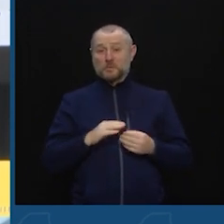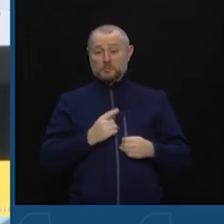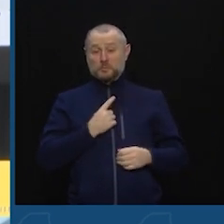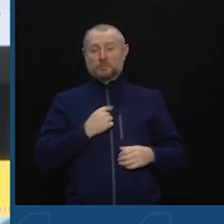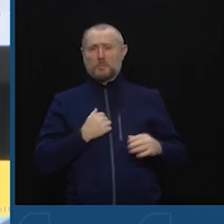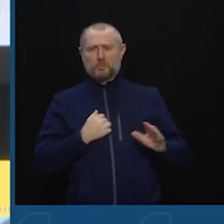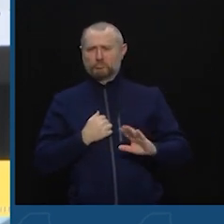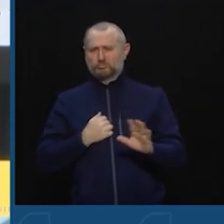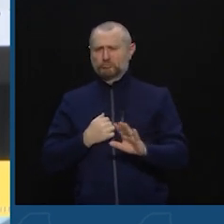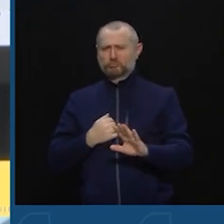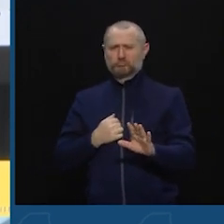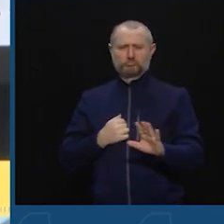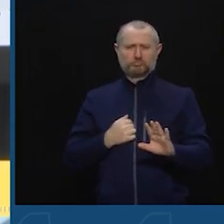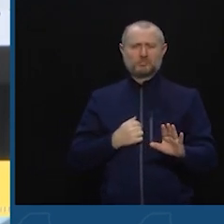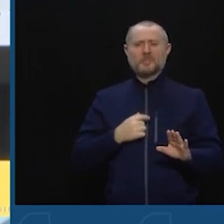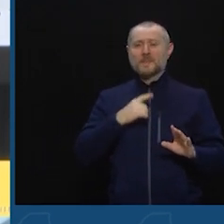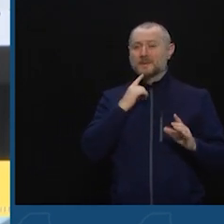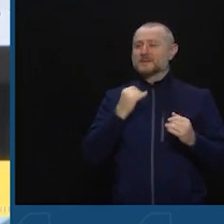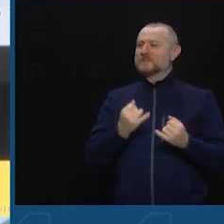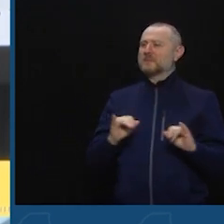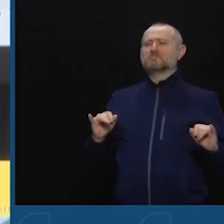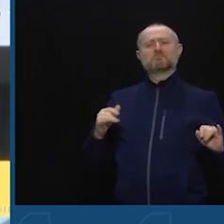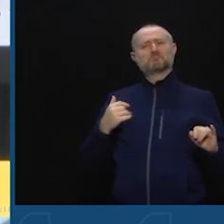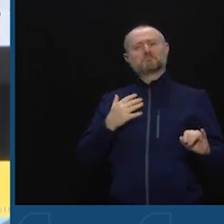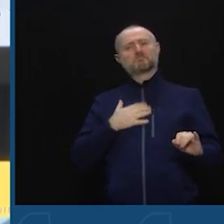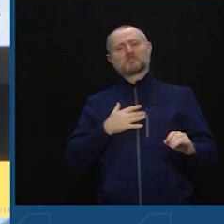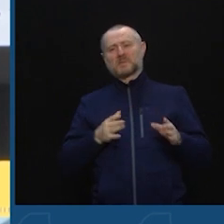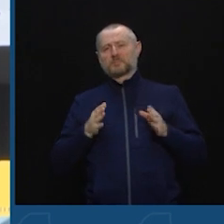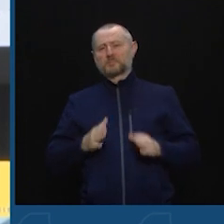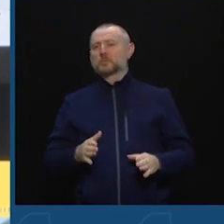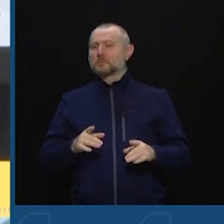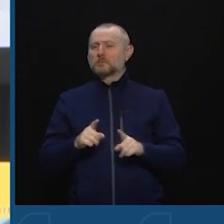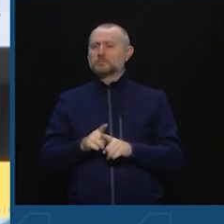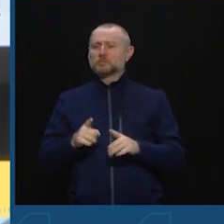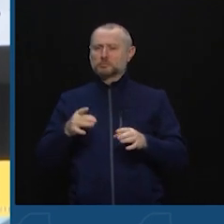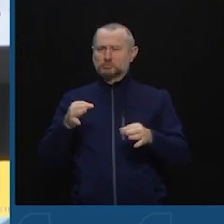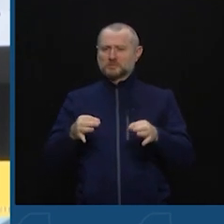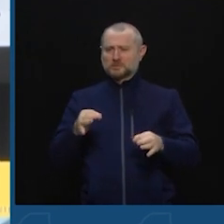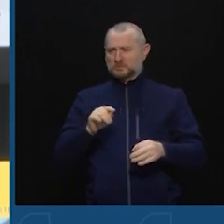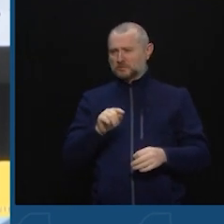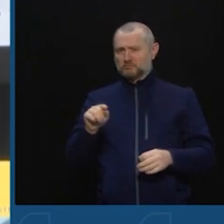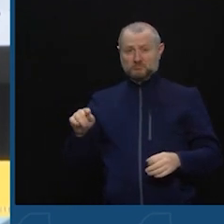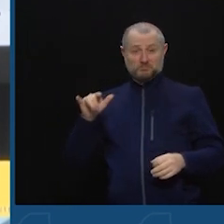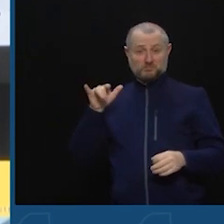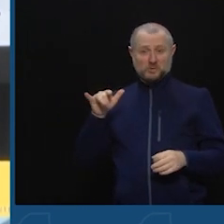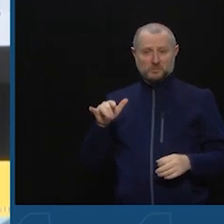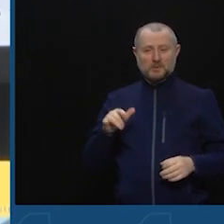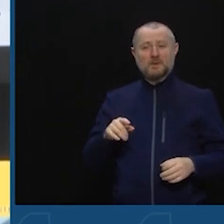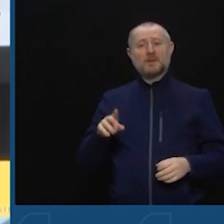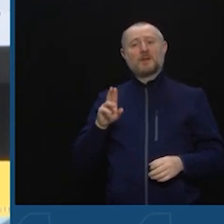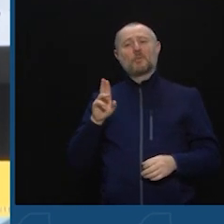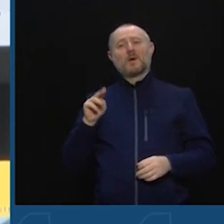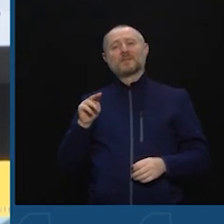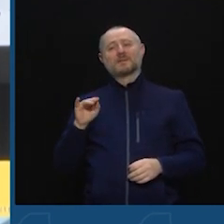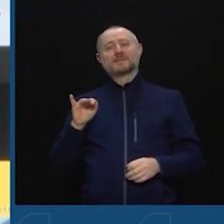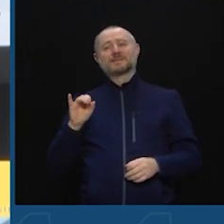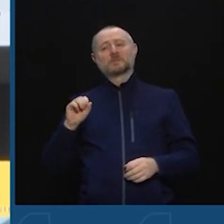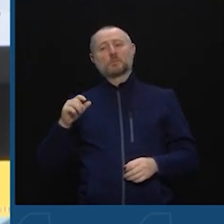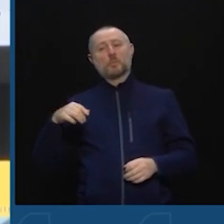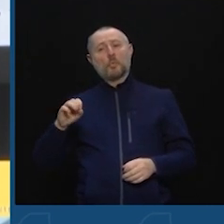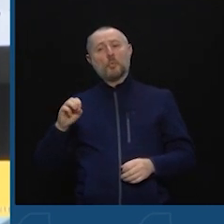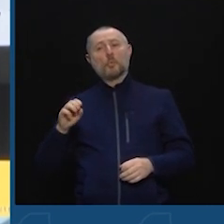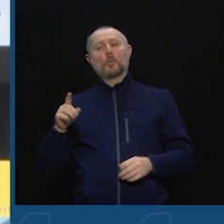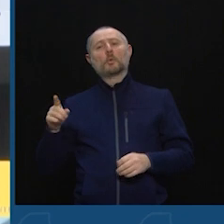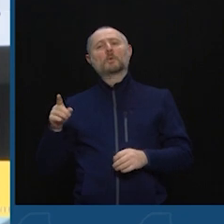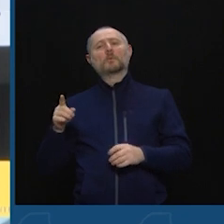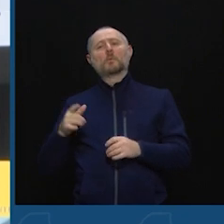an independent source who judges airports around the globe. UNESCO just awarded this airport the